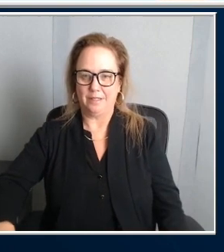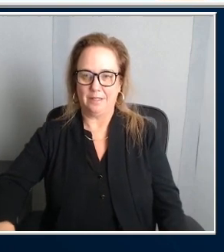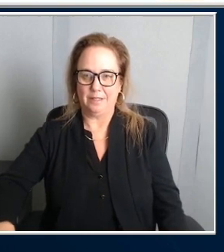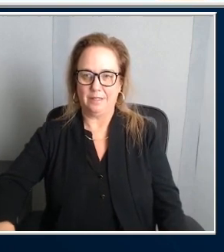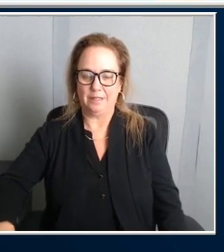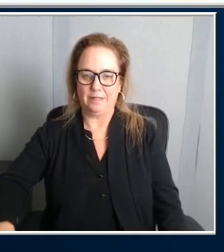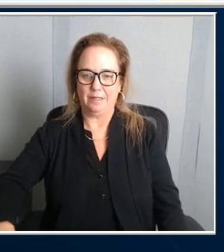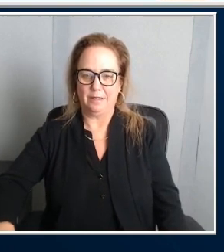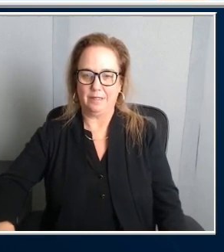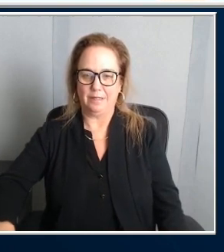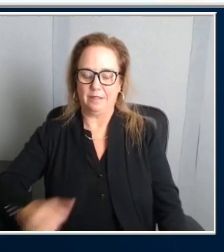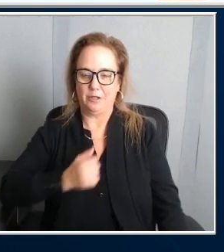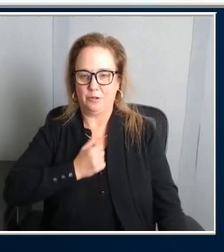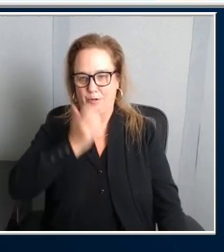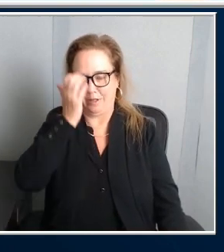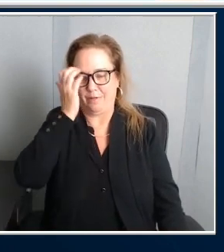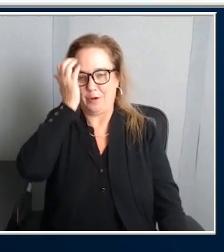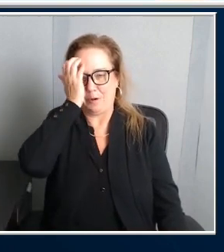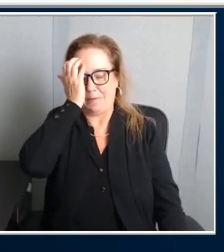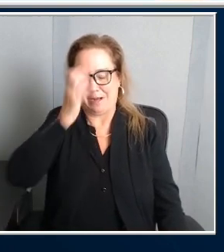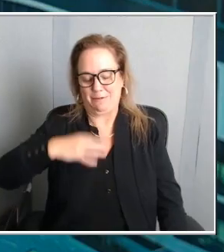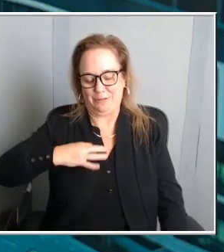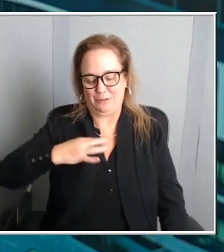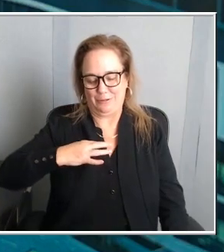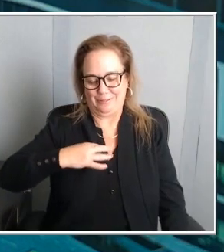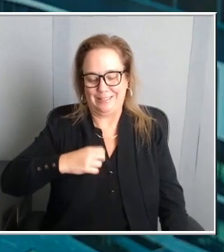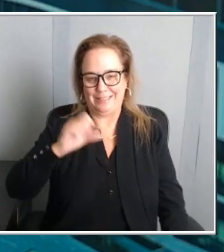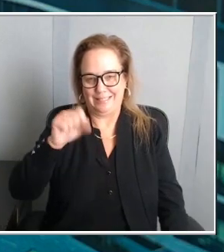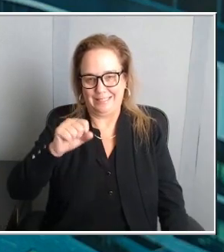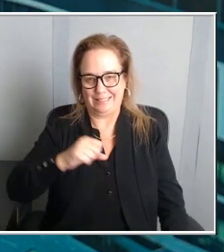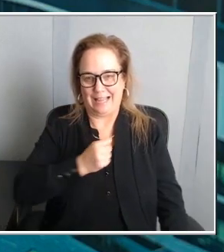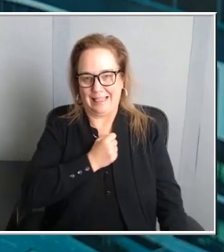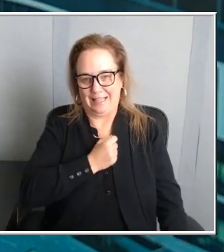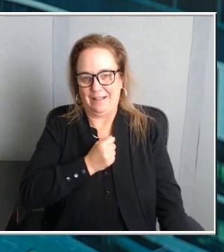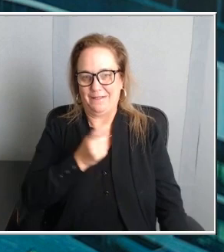You do like your pirate shirts. Yes, I do.